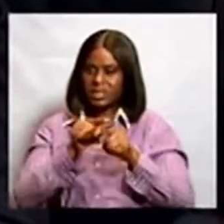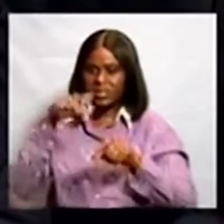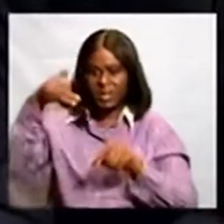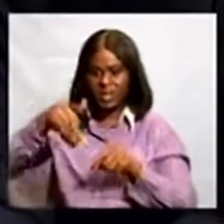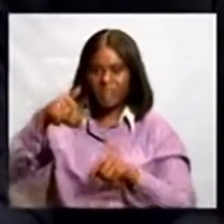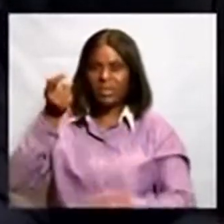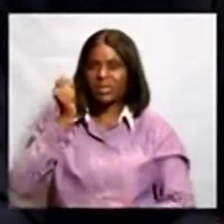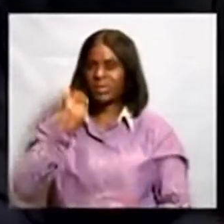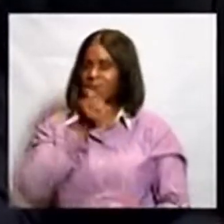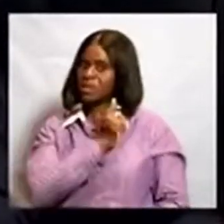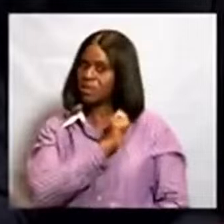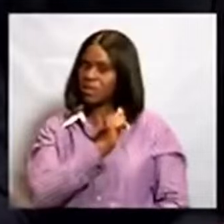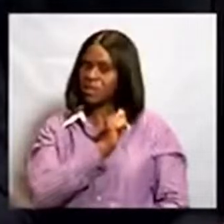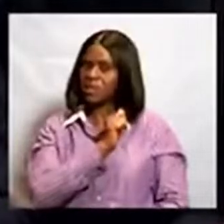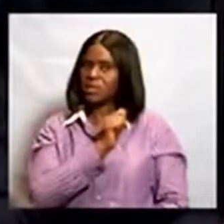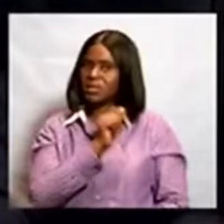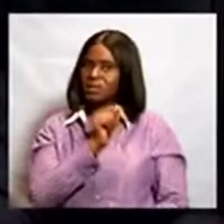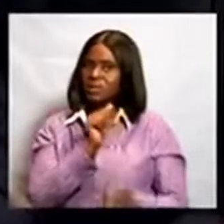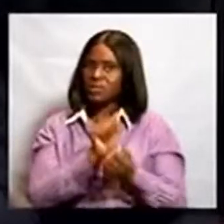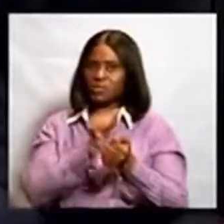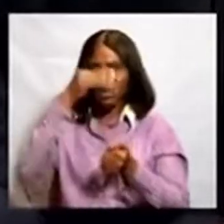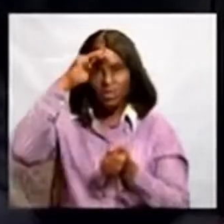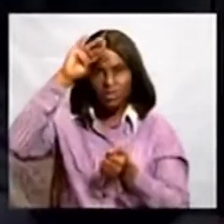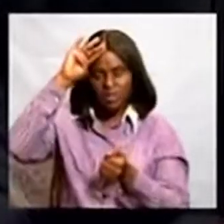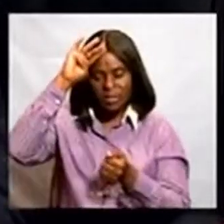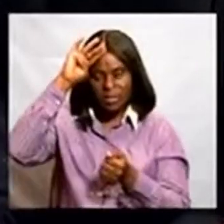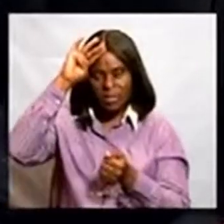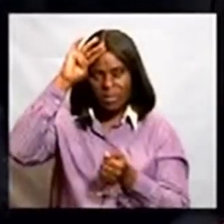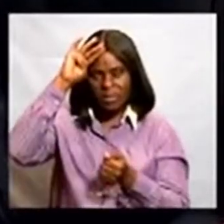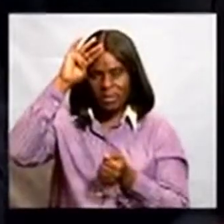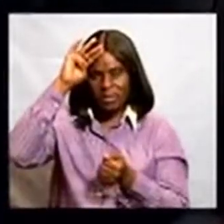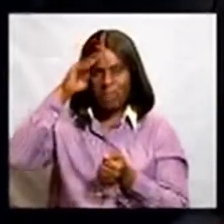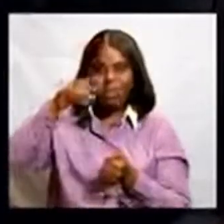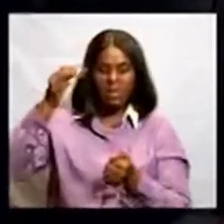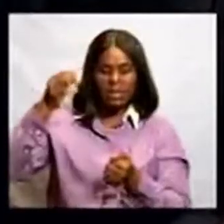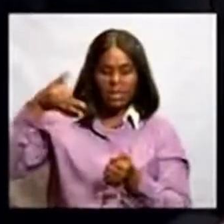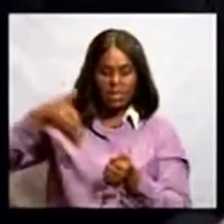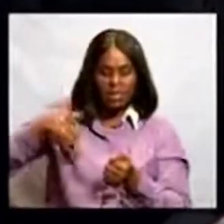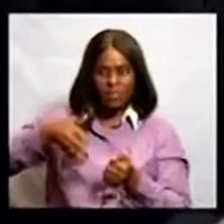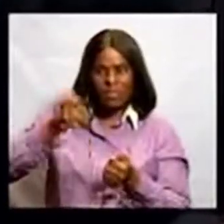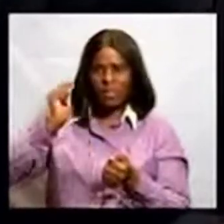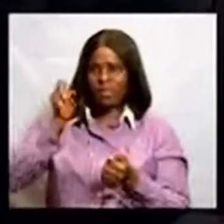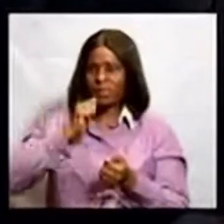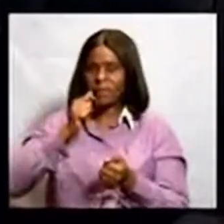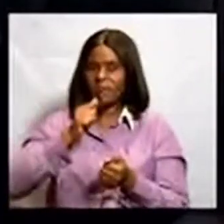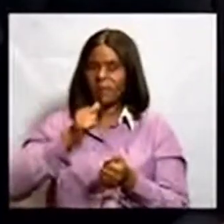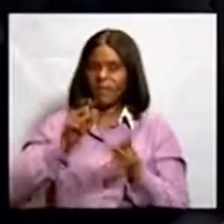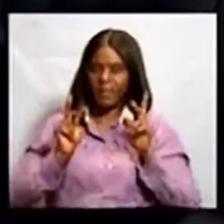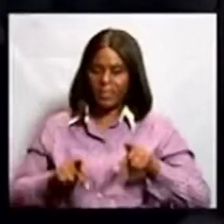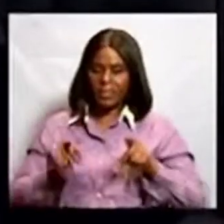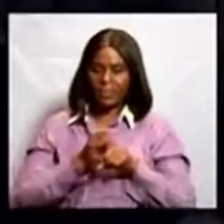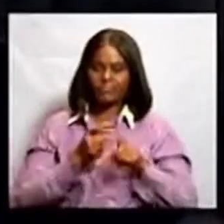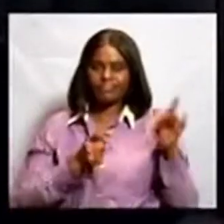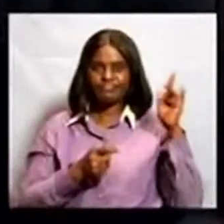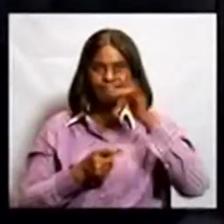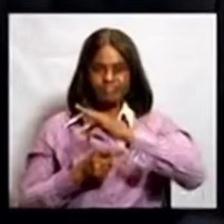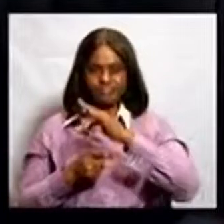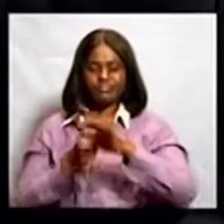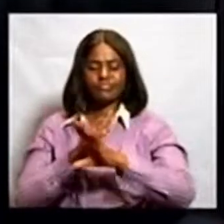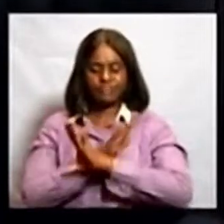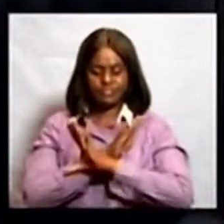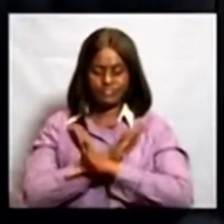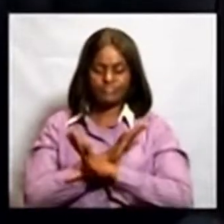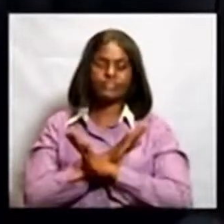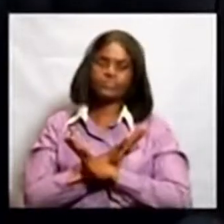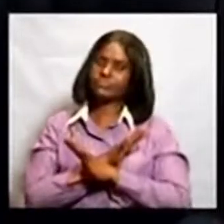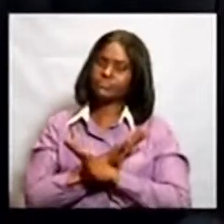and I think Ireland. I won't concern myself with Ireland, but Namibia, Kenya. For instance, if a citizen from Namibia comes to Zambia looking for